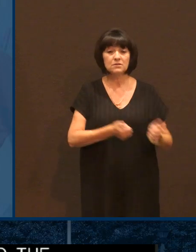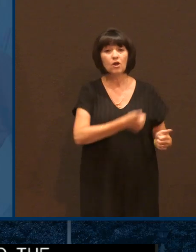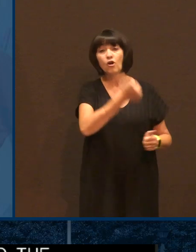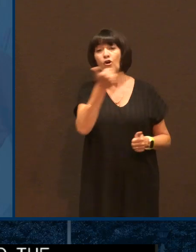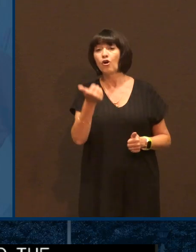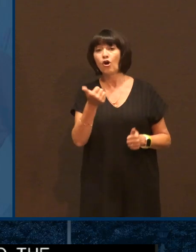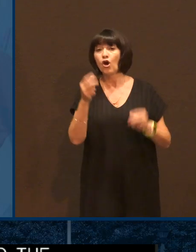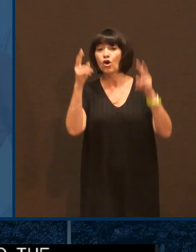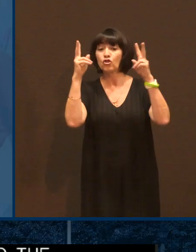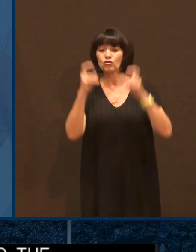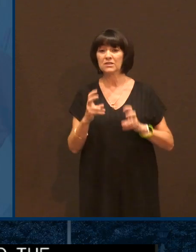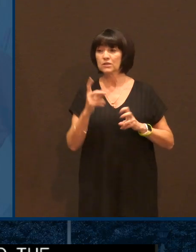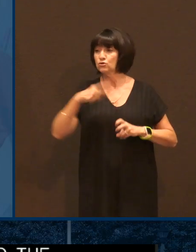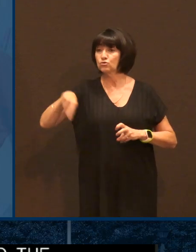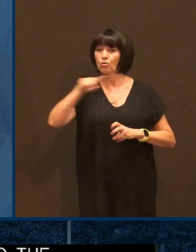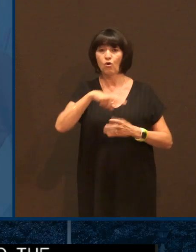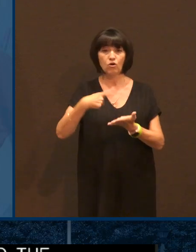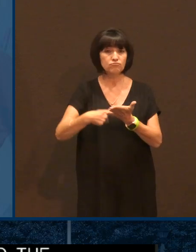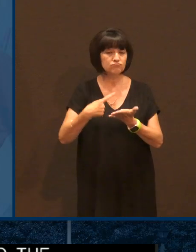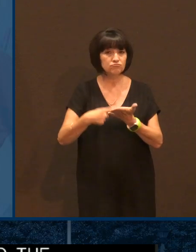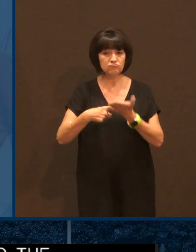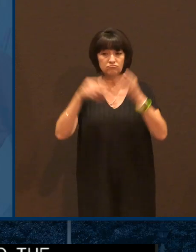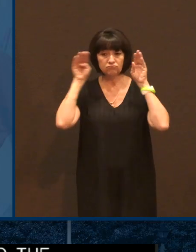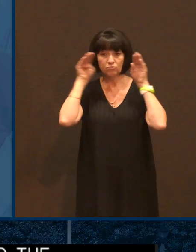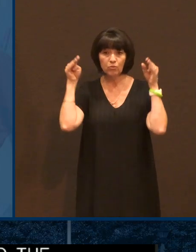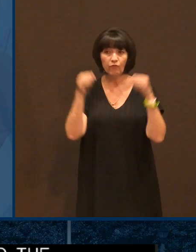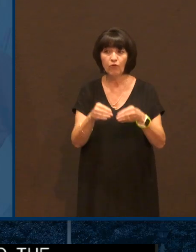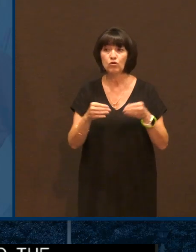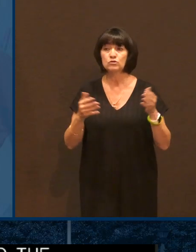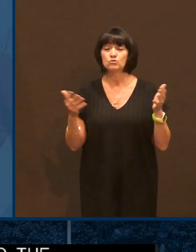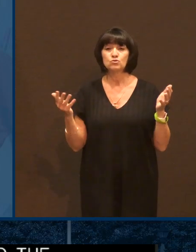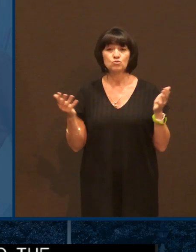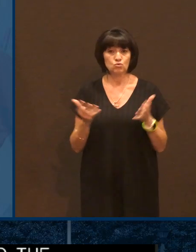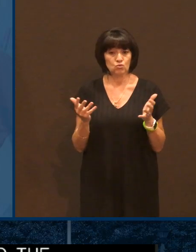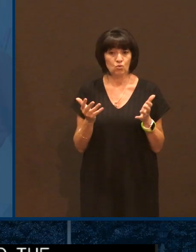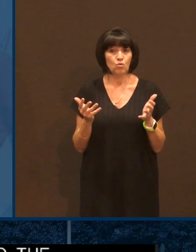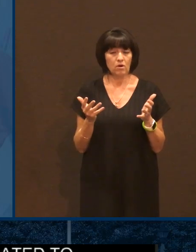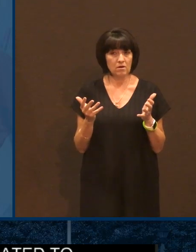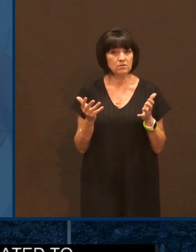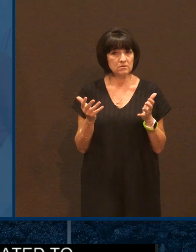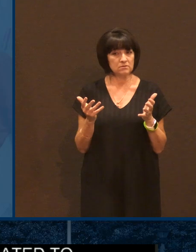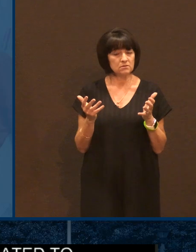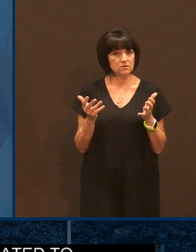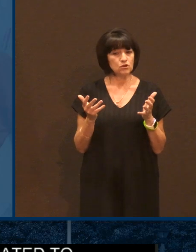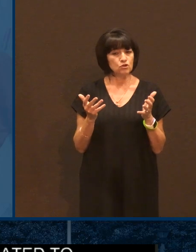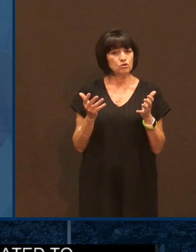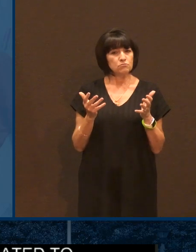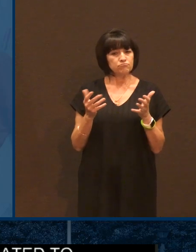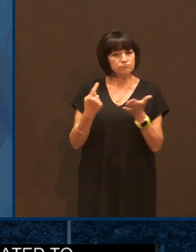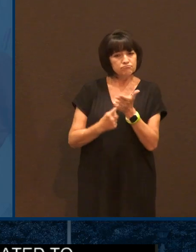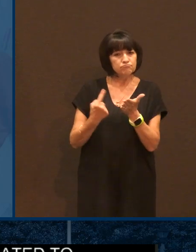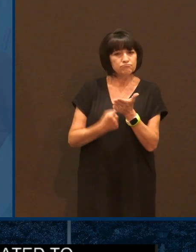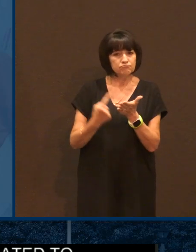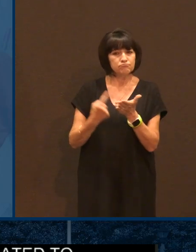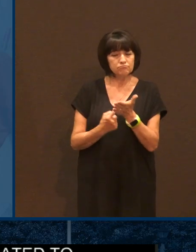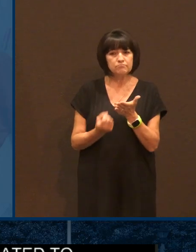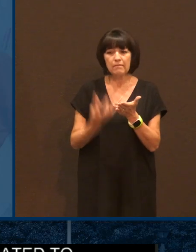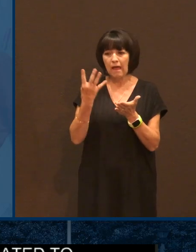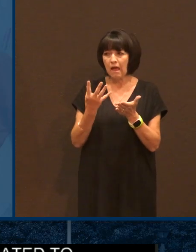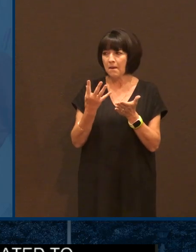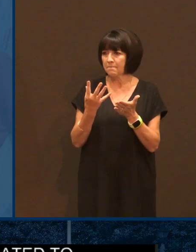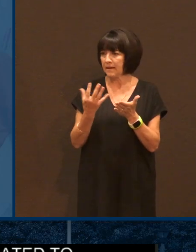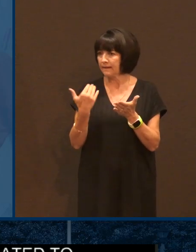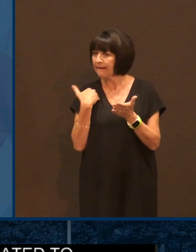to what the discussion that we've just had on the situation on the ground in terms of the number of positive